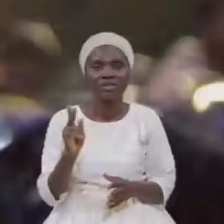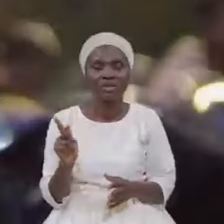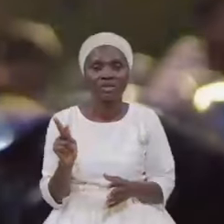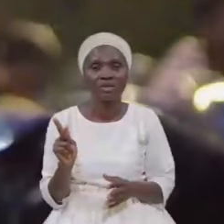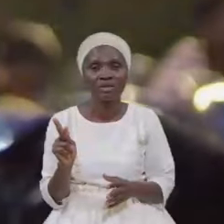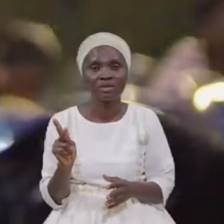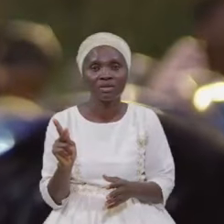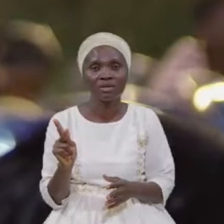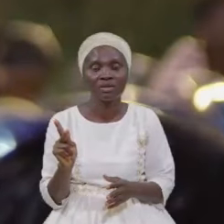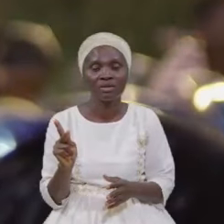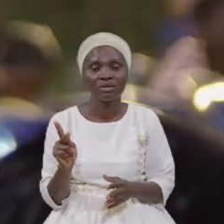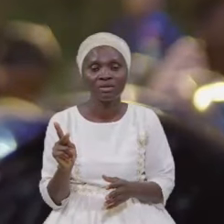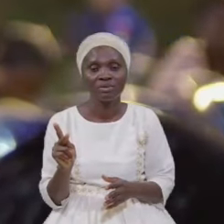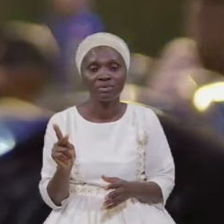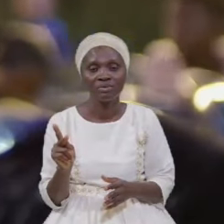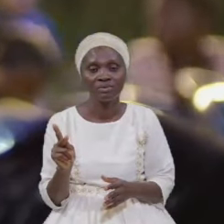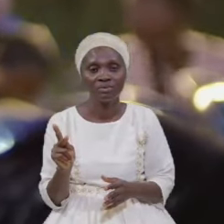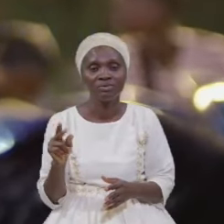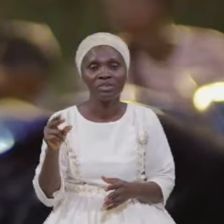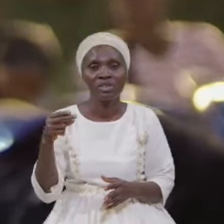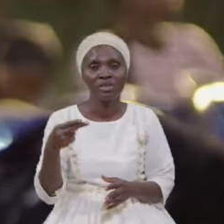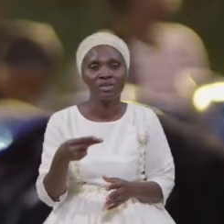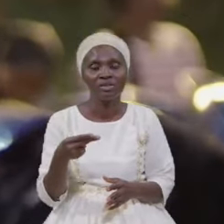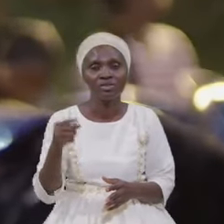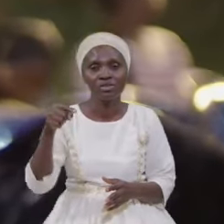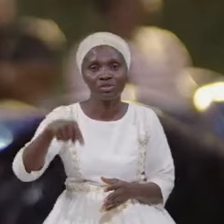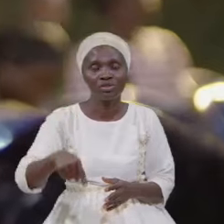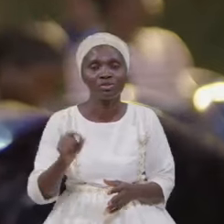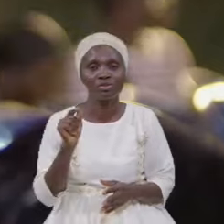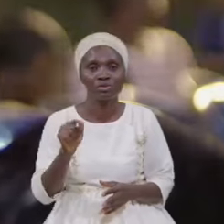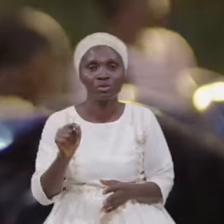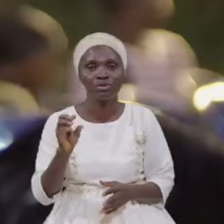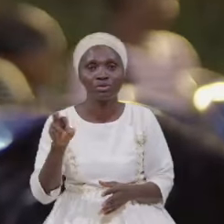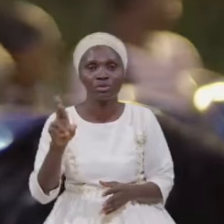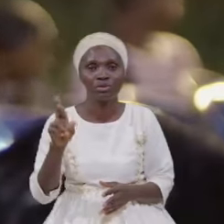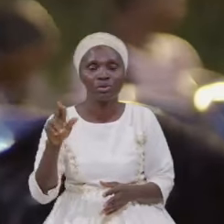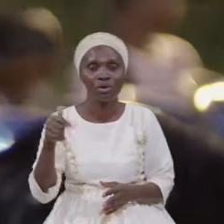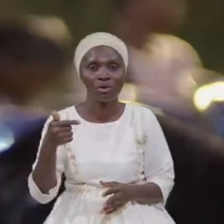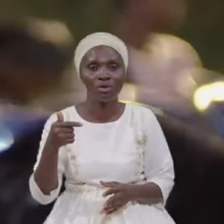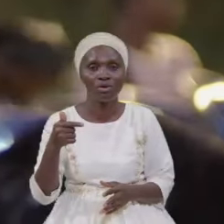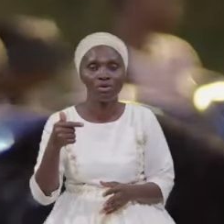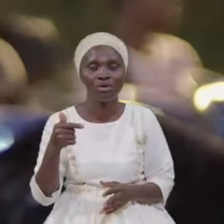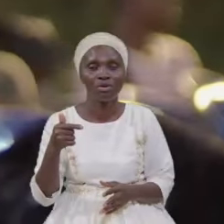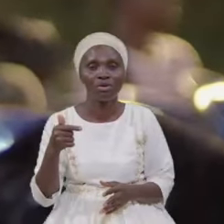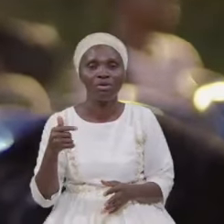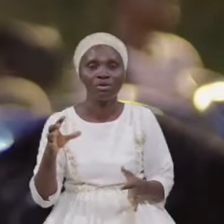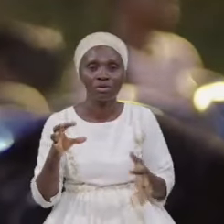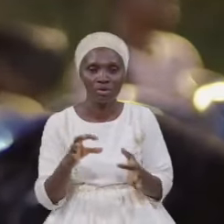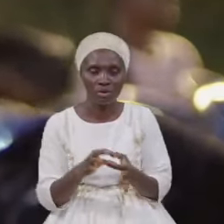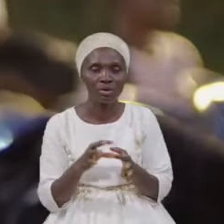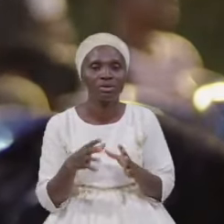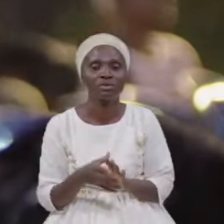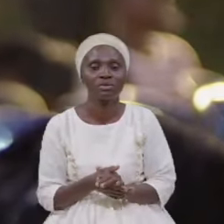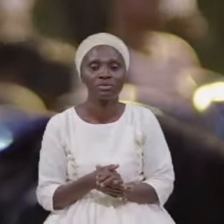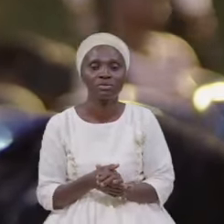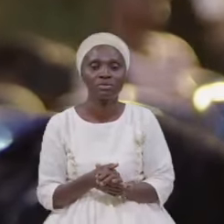gckhq.org, connect. So when you look at it, you visit that link, fill out the